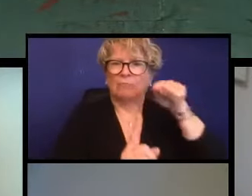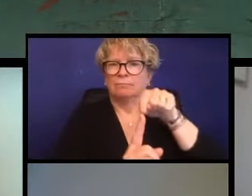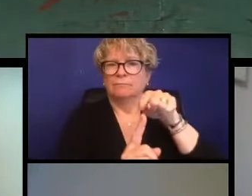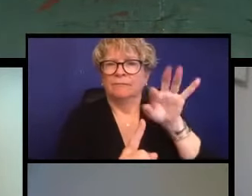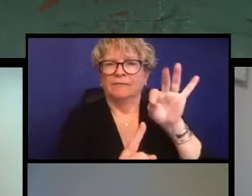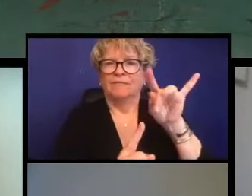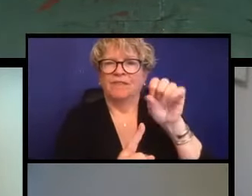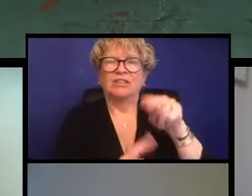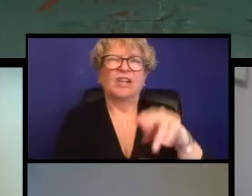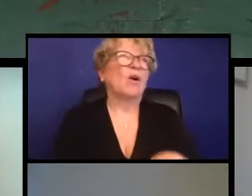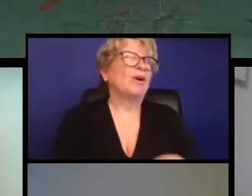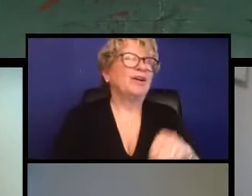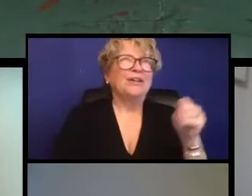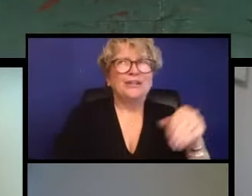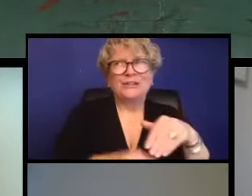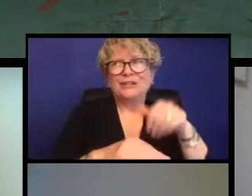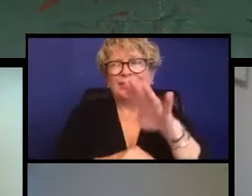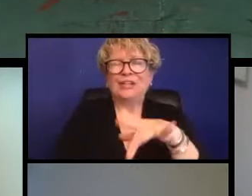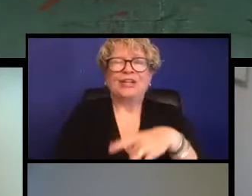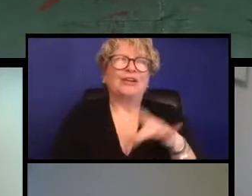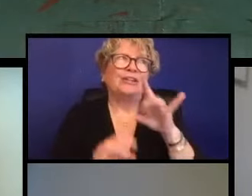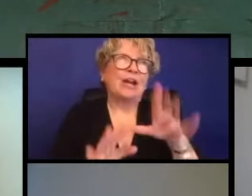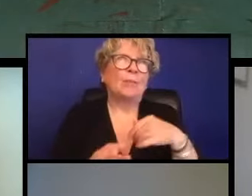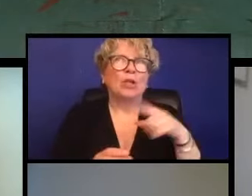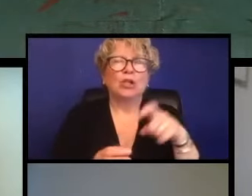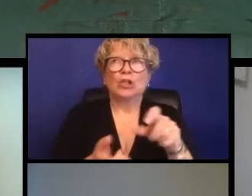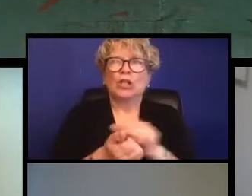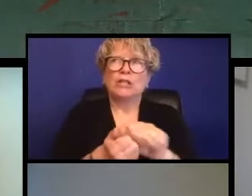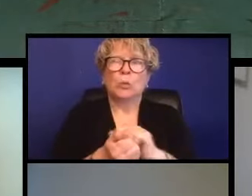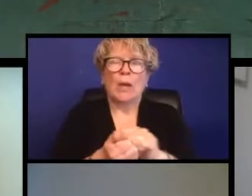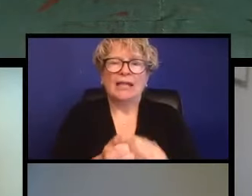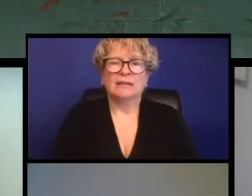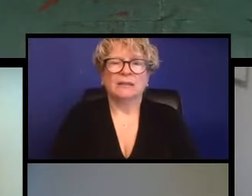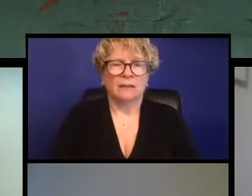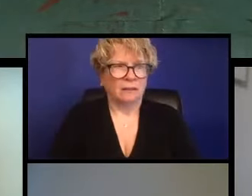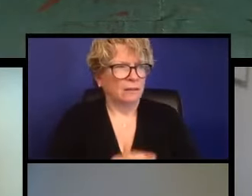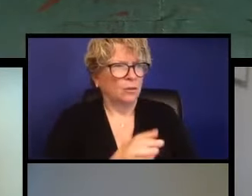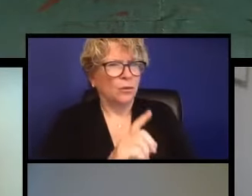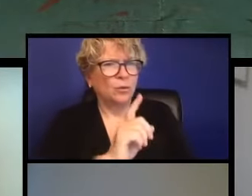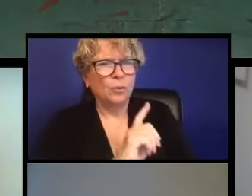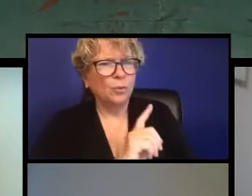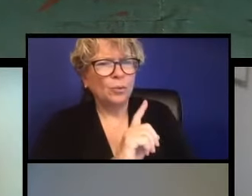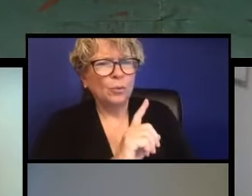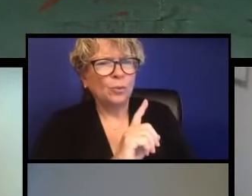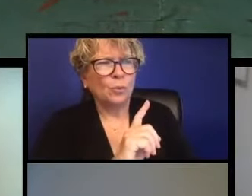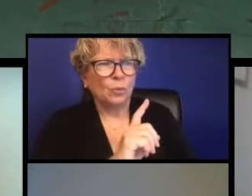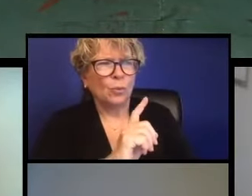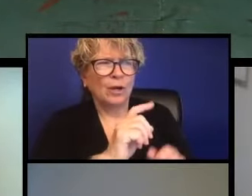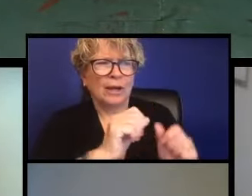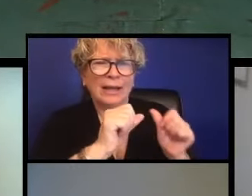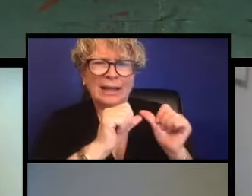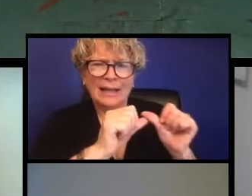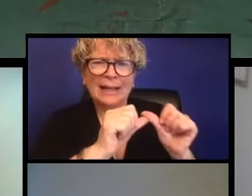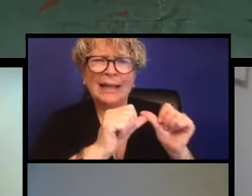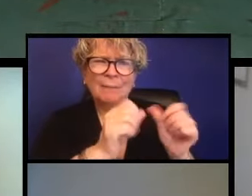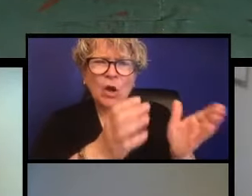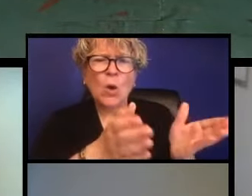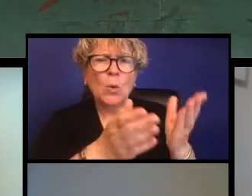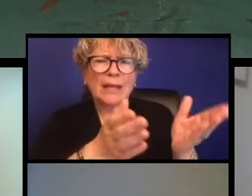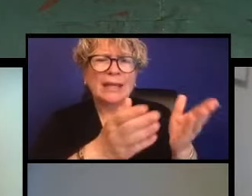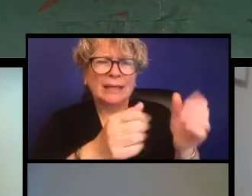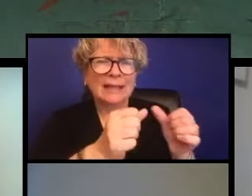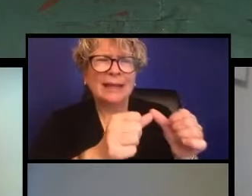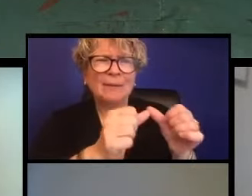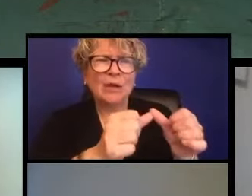is terrible. You're going to hate it. You should just erase it. And I was like, no, you're keep working on it, you know, and